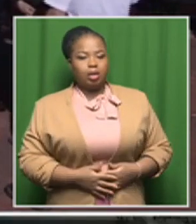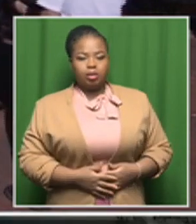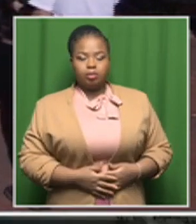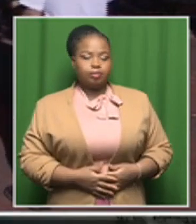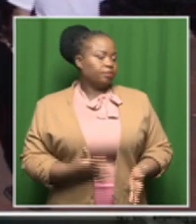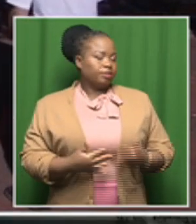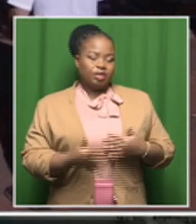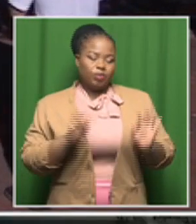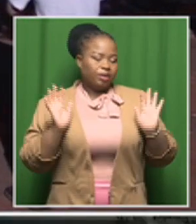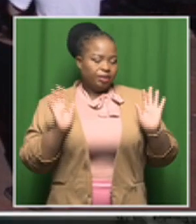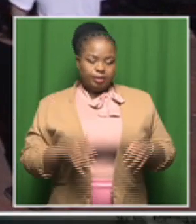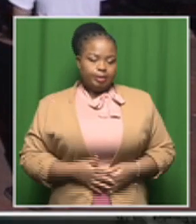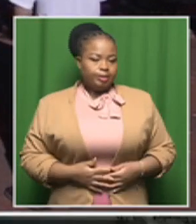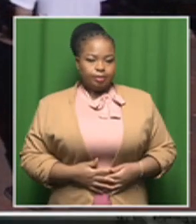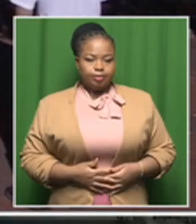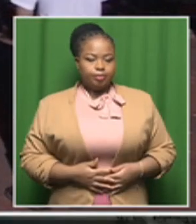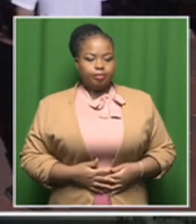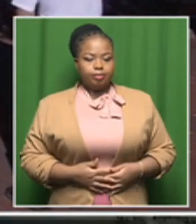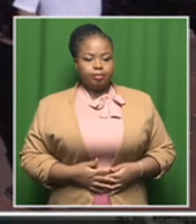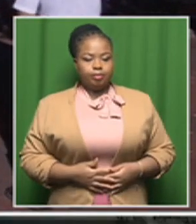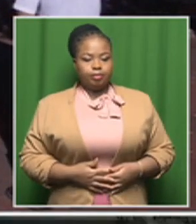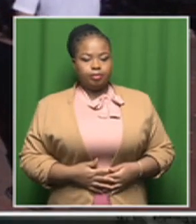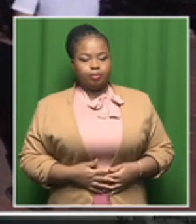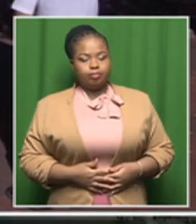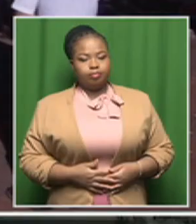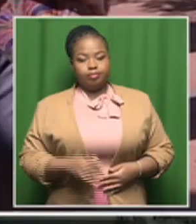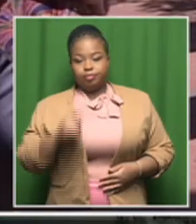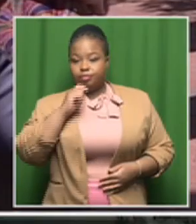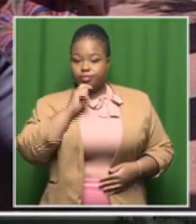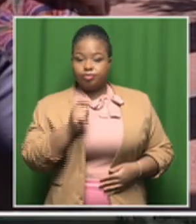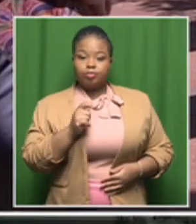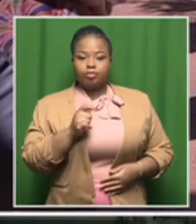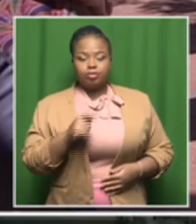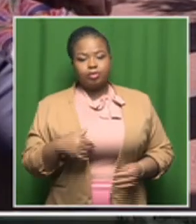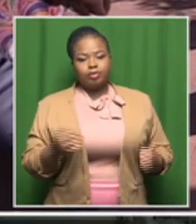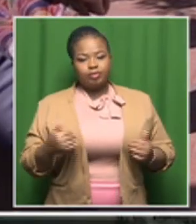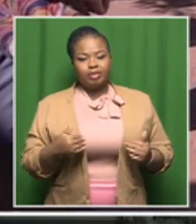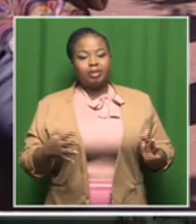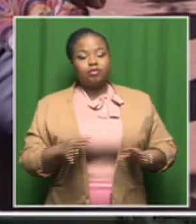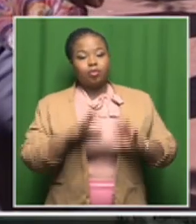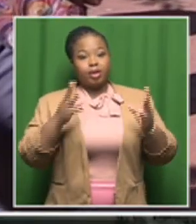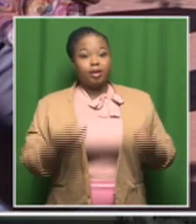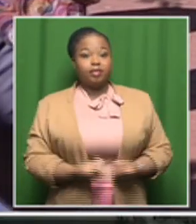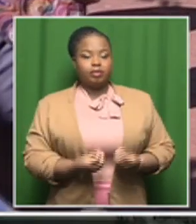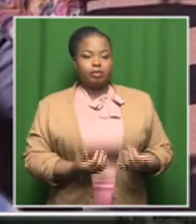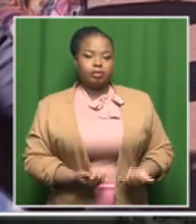anyway, it was literally one had to start from scratch. I